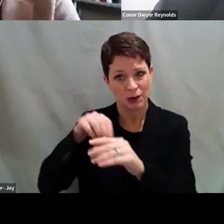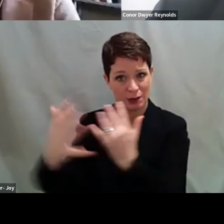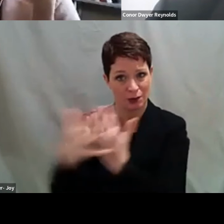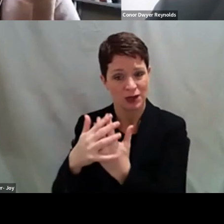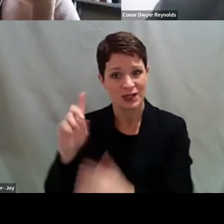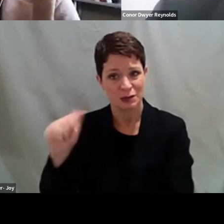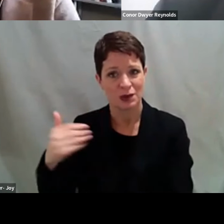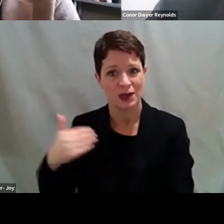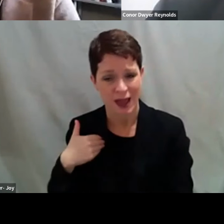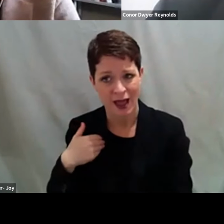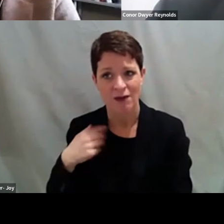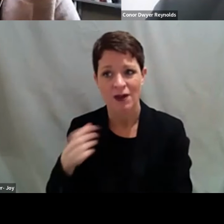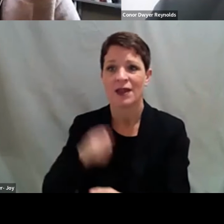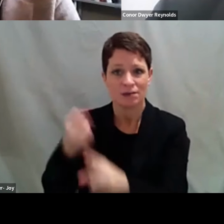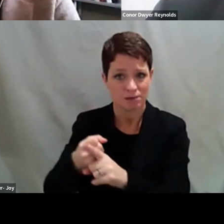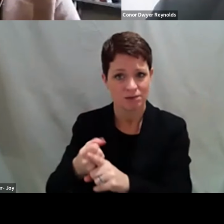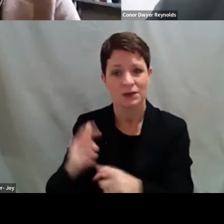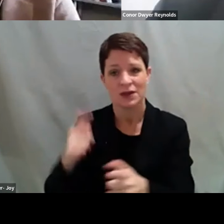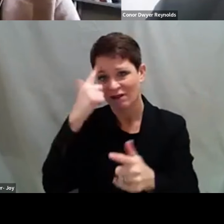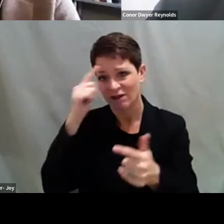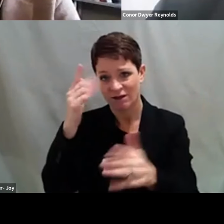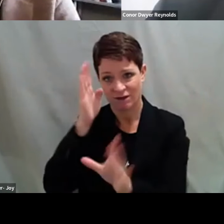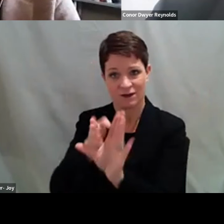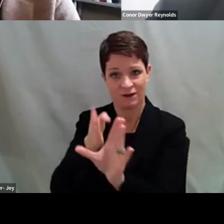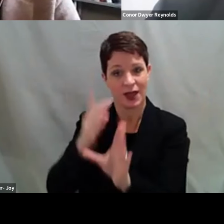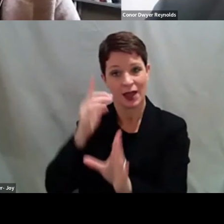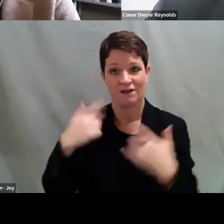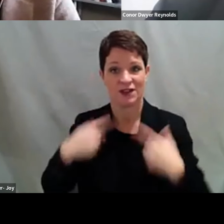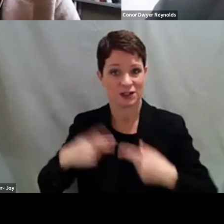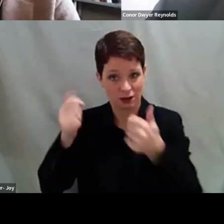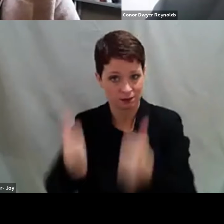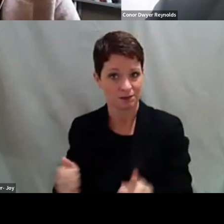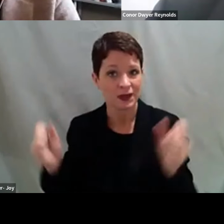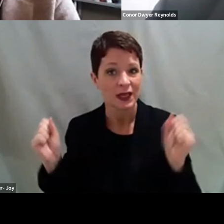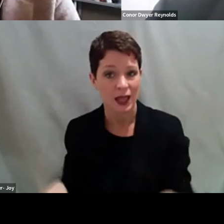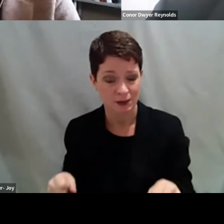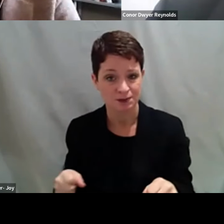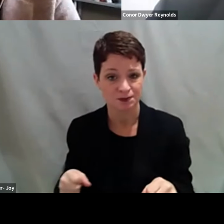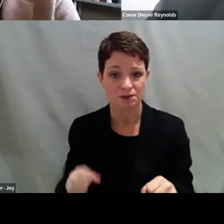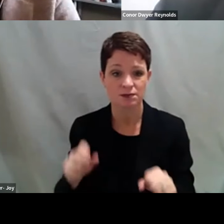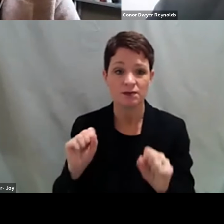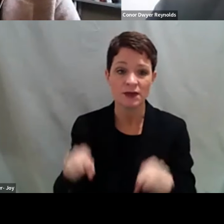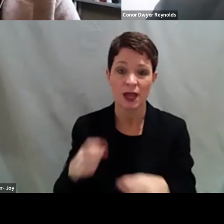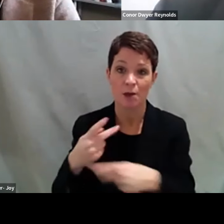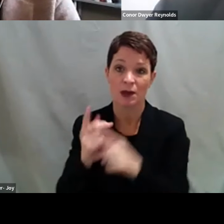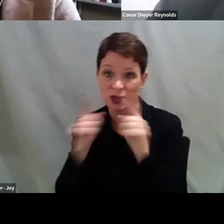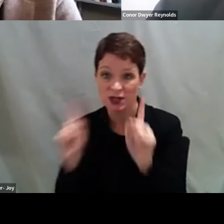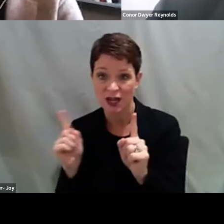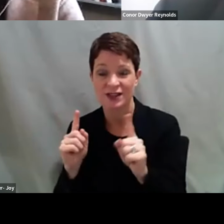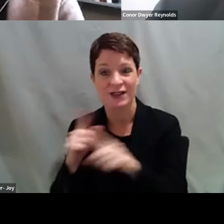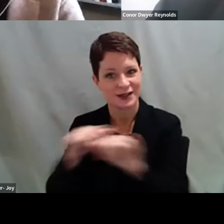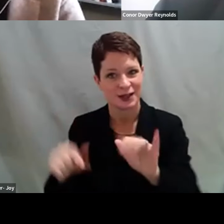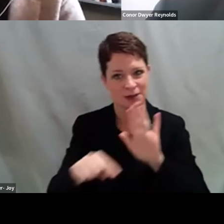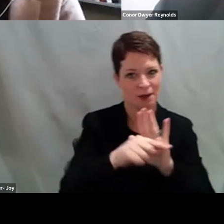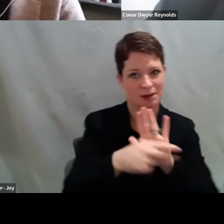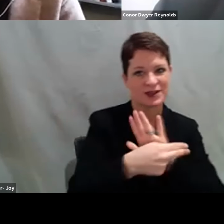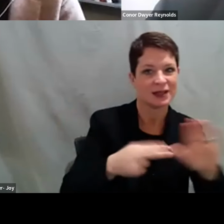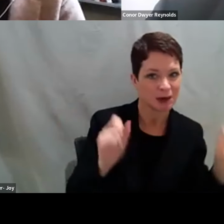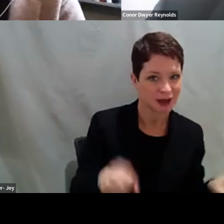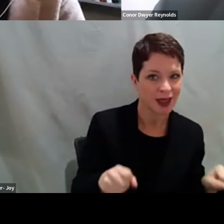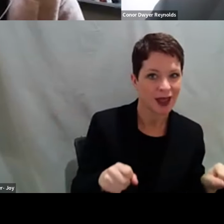the physical and psychological gamut. She notes that it can be productive and stigmatizing, in